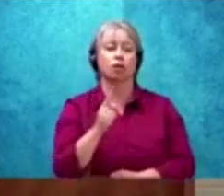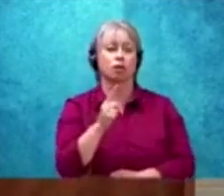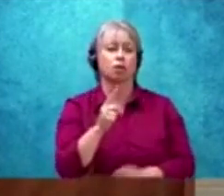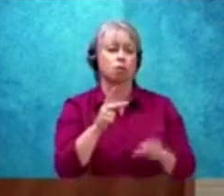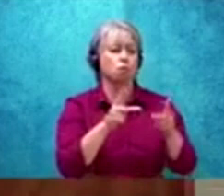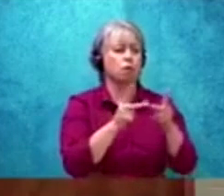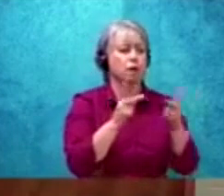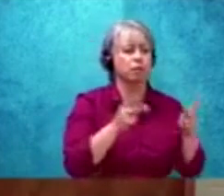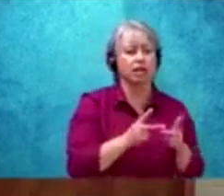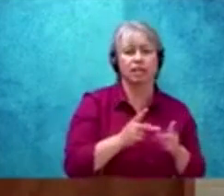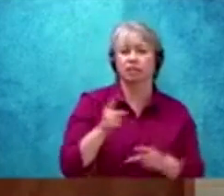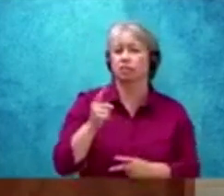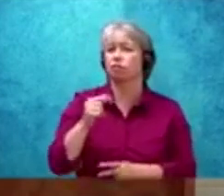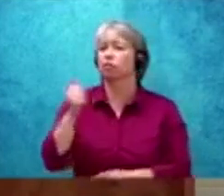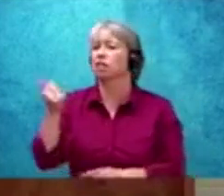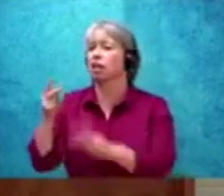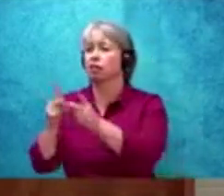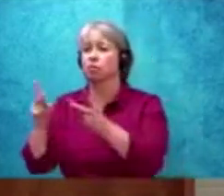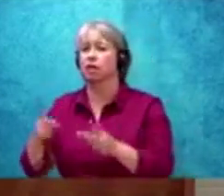to another.